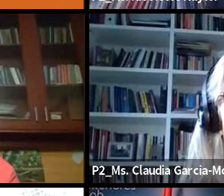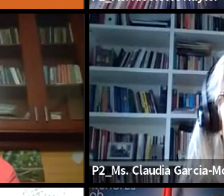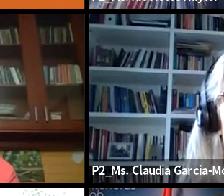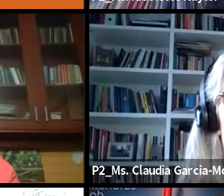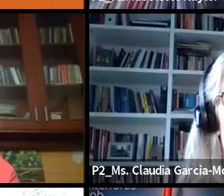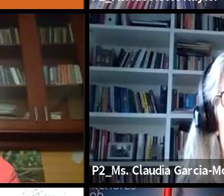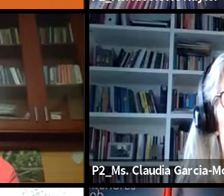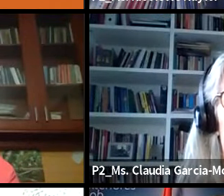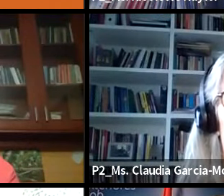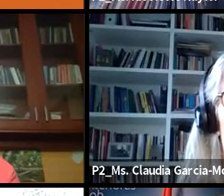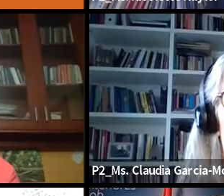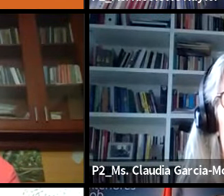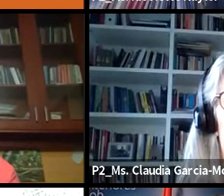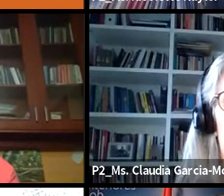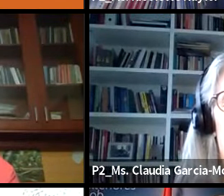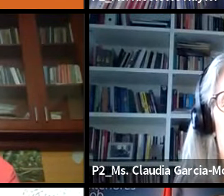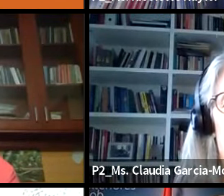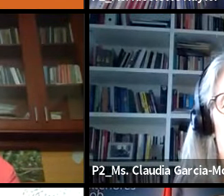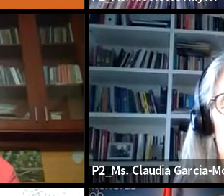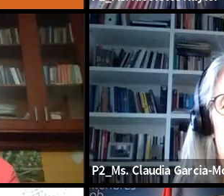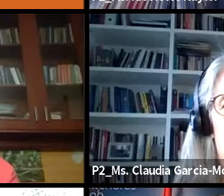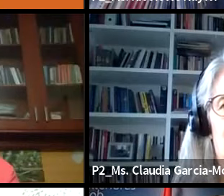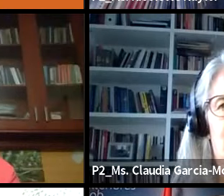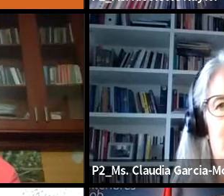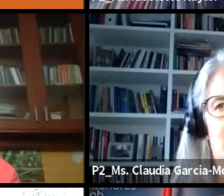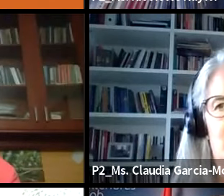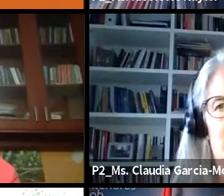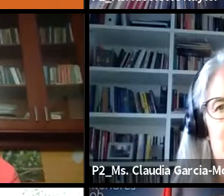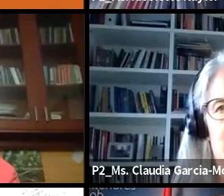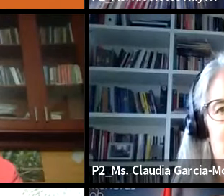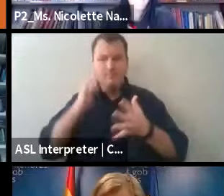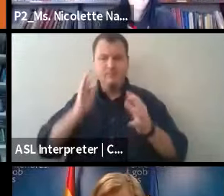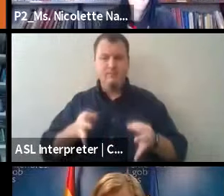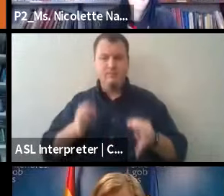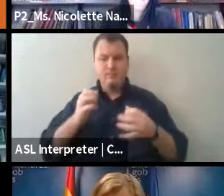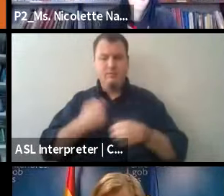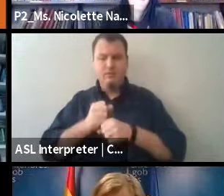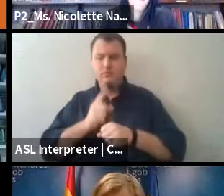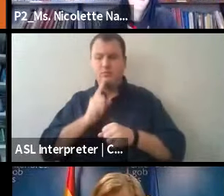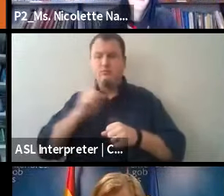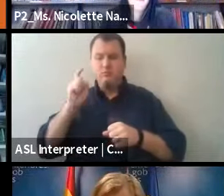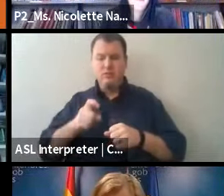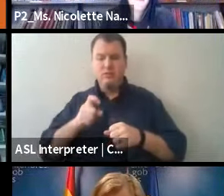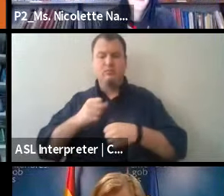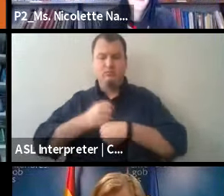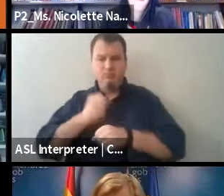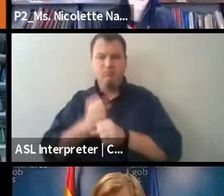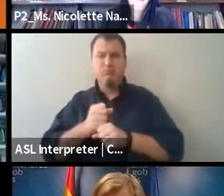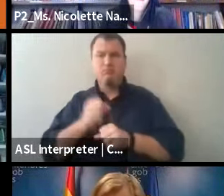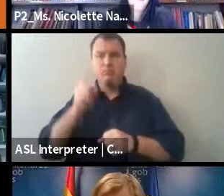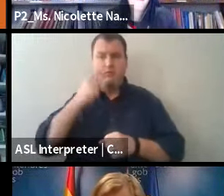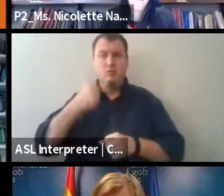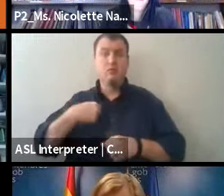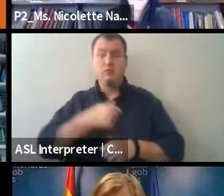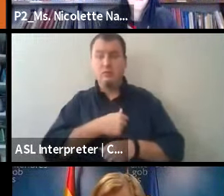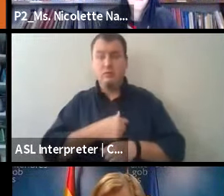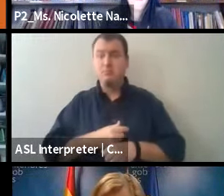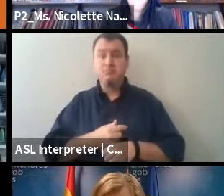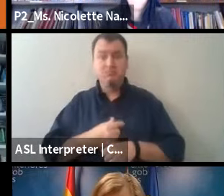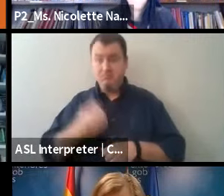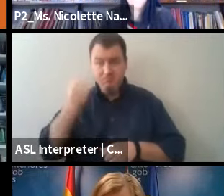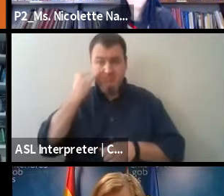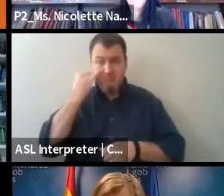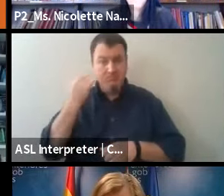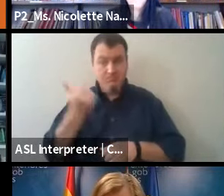firstly, let us abolish the notion that decision makers must implement the change that we need. If anything, I say